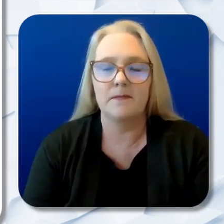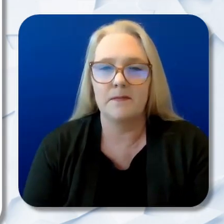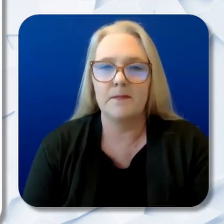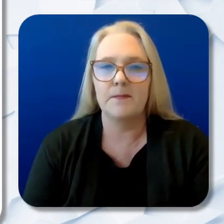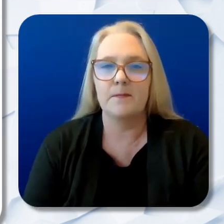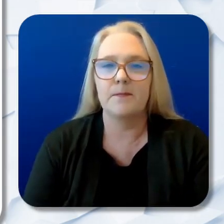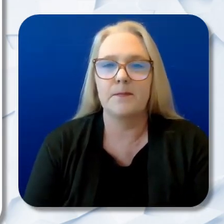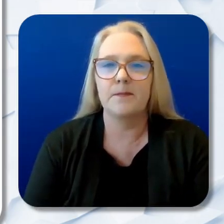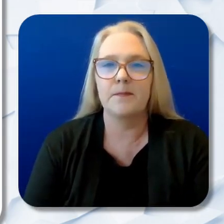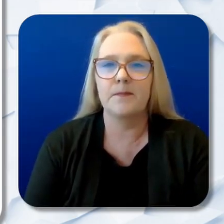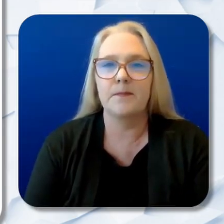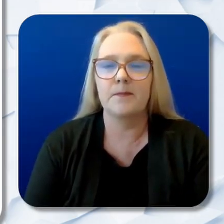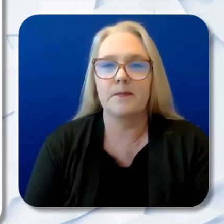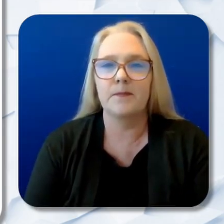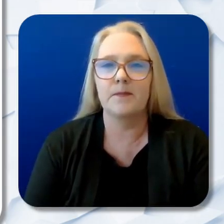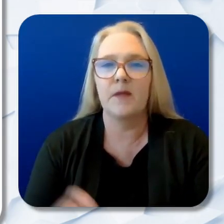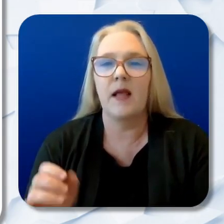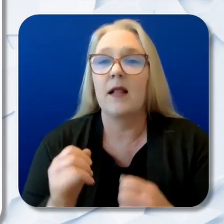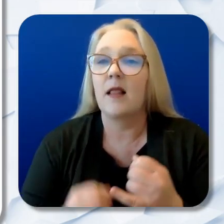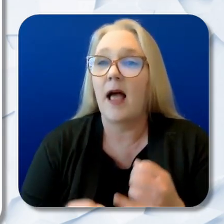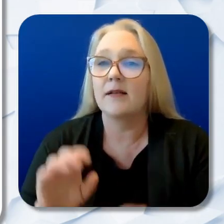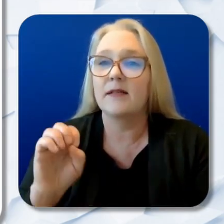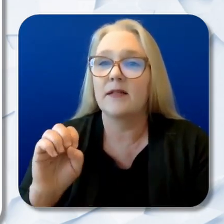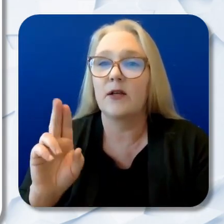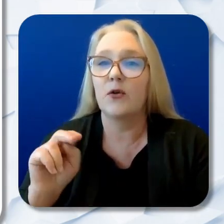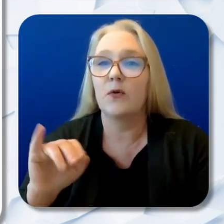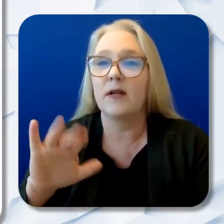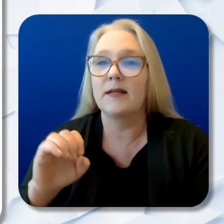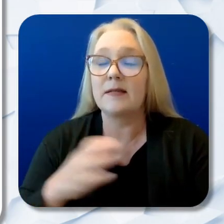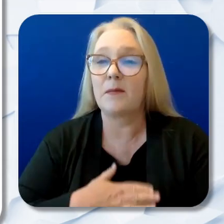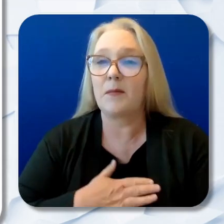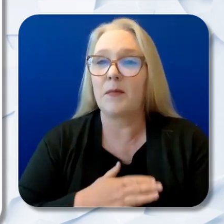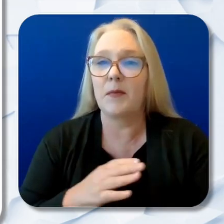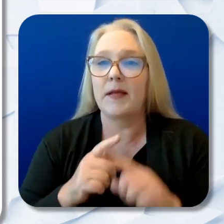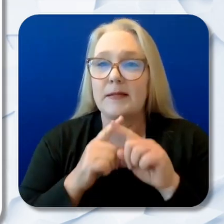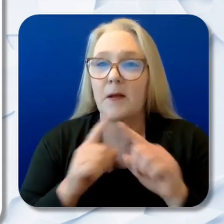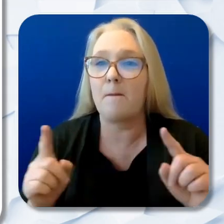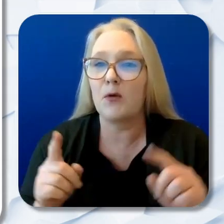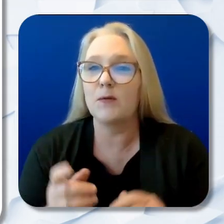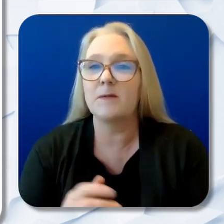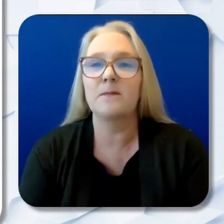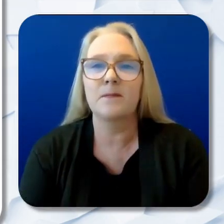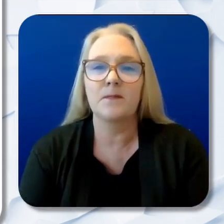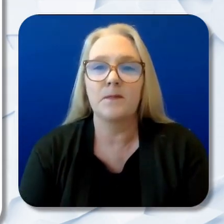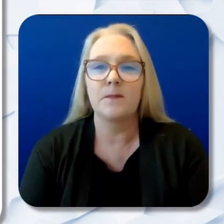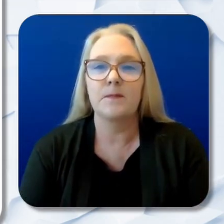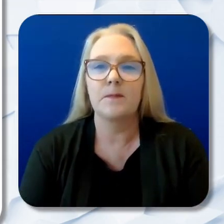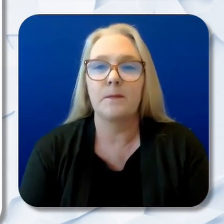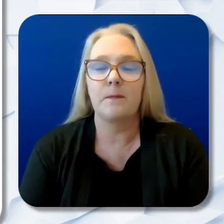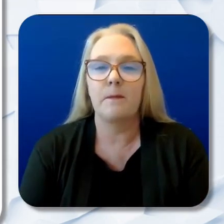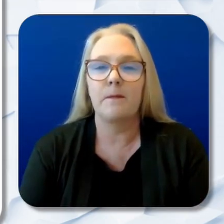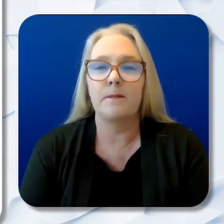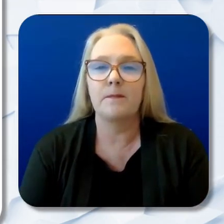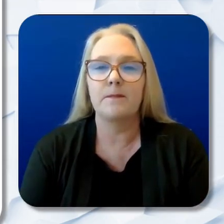aspiregond@sdcoe.net. So lastly, Eunice, please come off mute. Next slide.